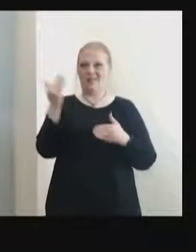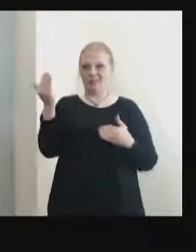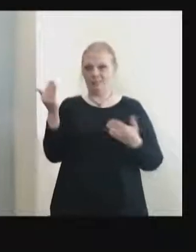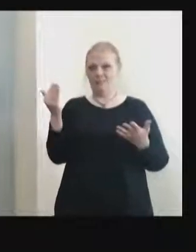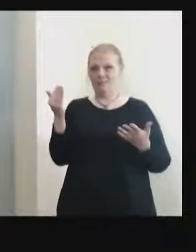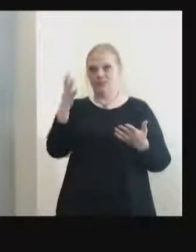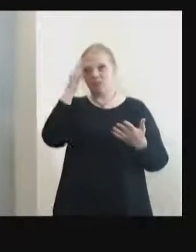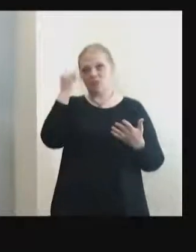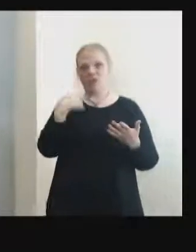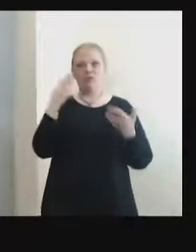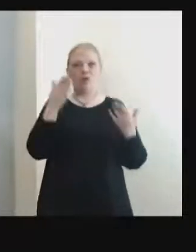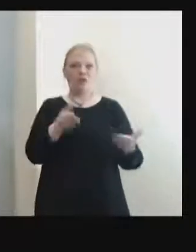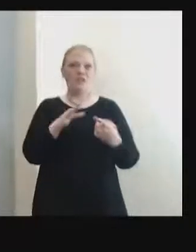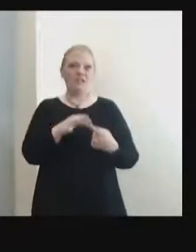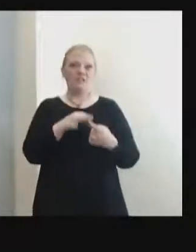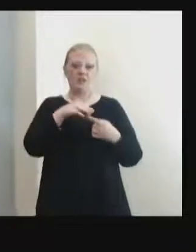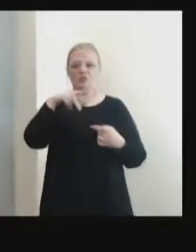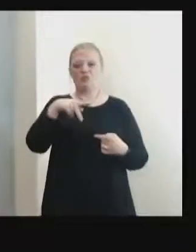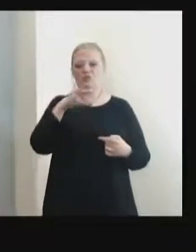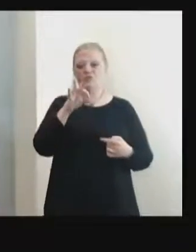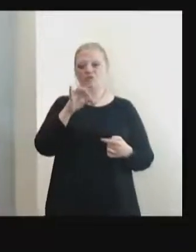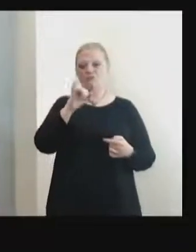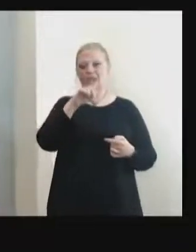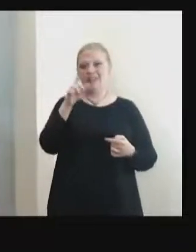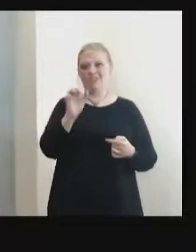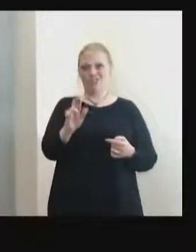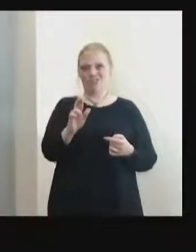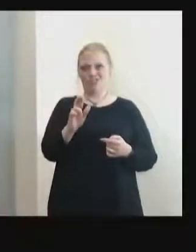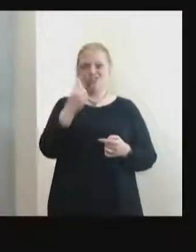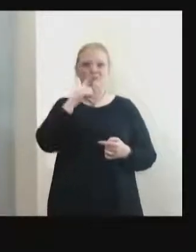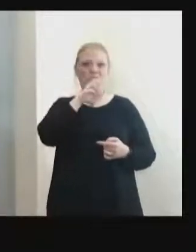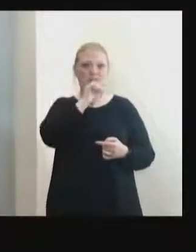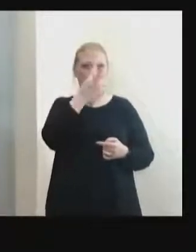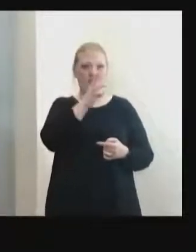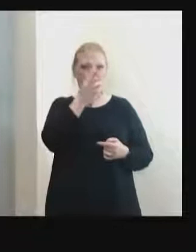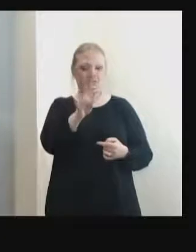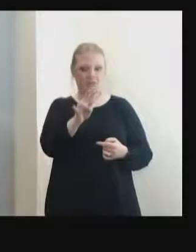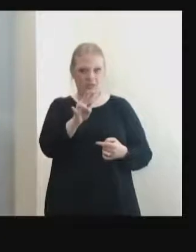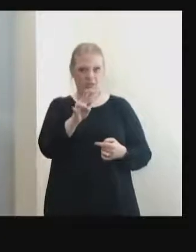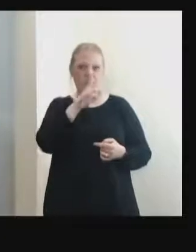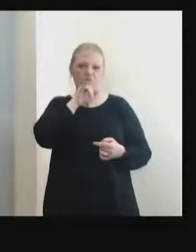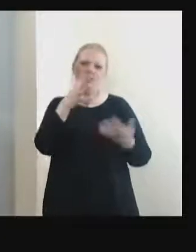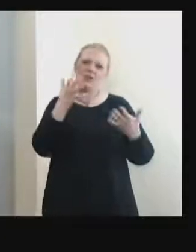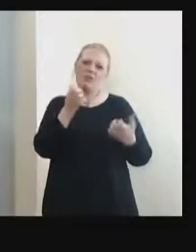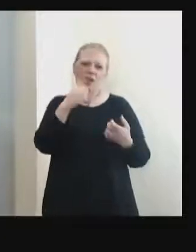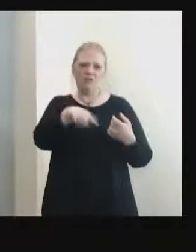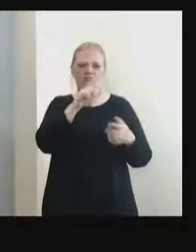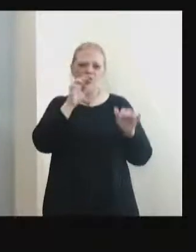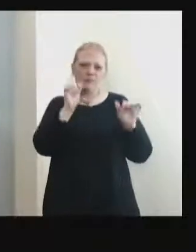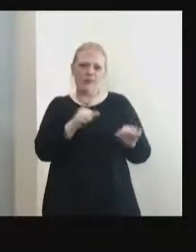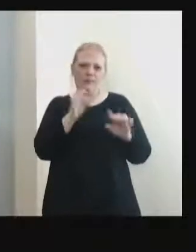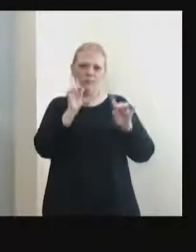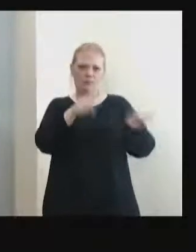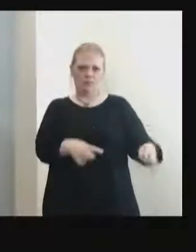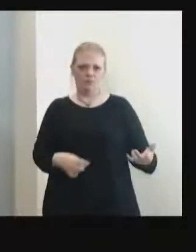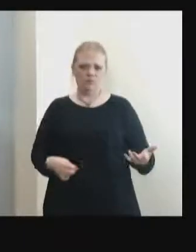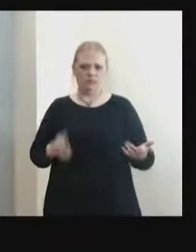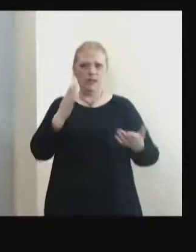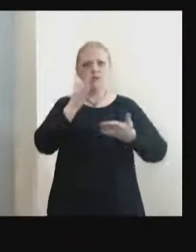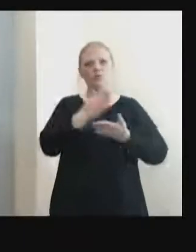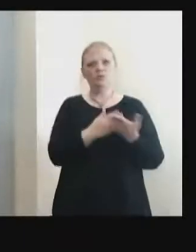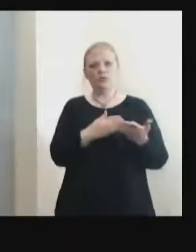that's why we're offering these special Pfizer clinics for our 16 and 17-year-olds, because we really want them to be able to attend. I know some of